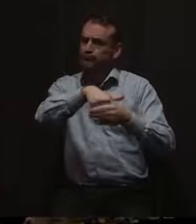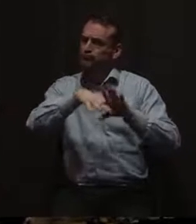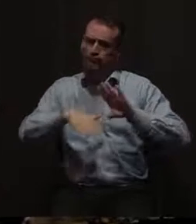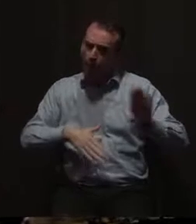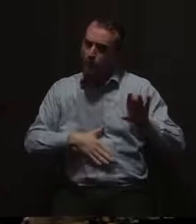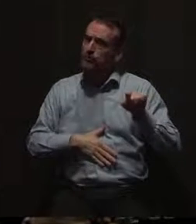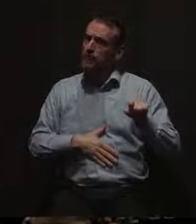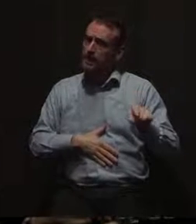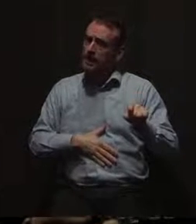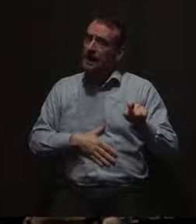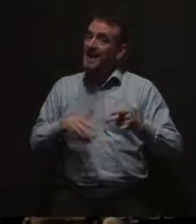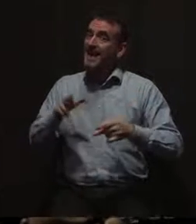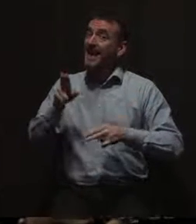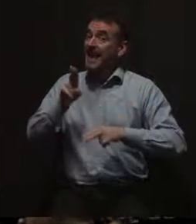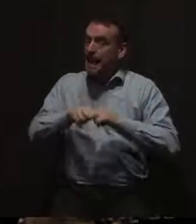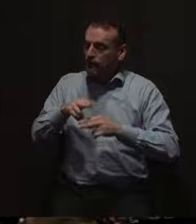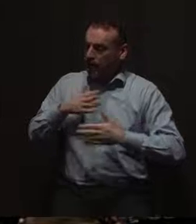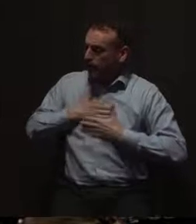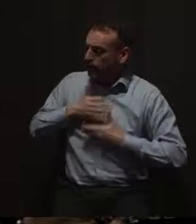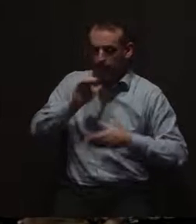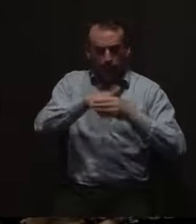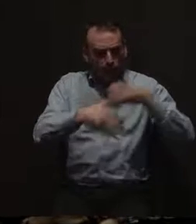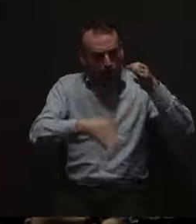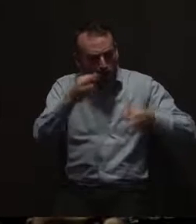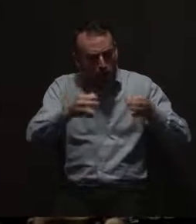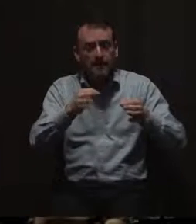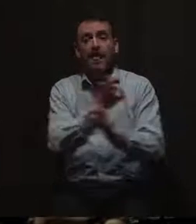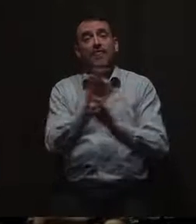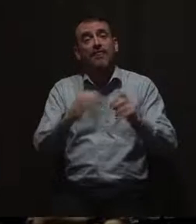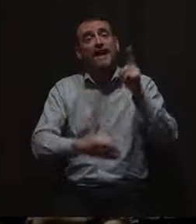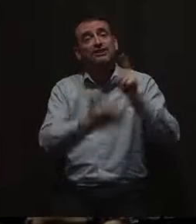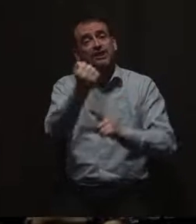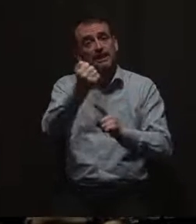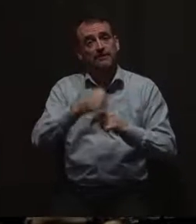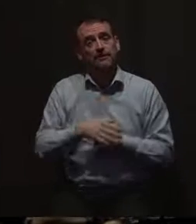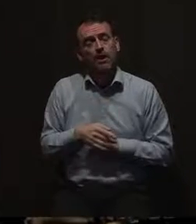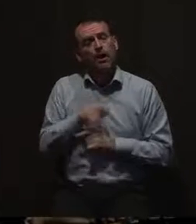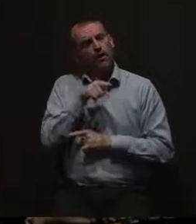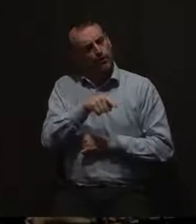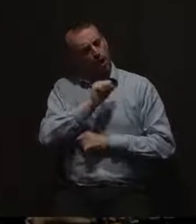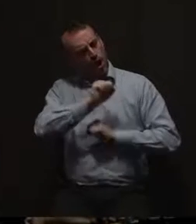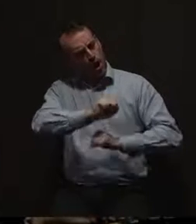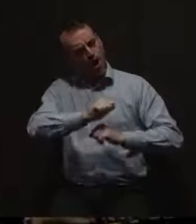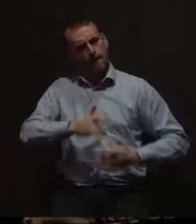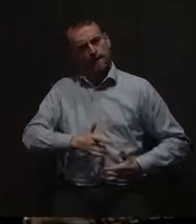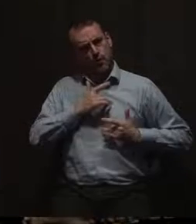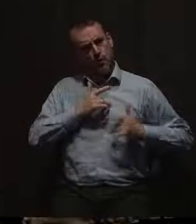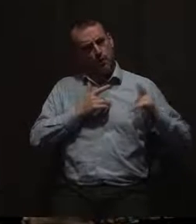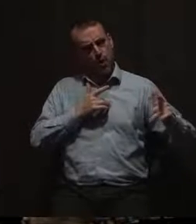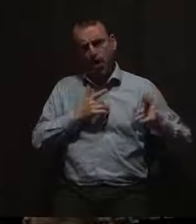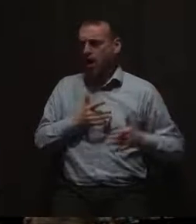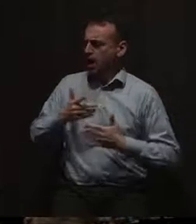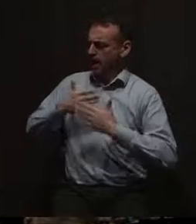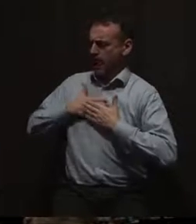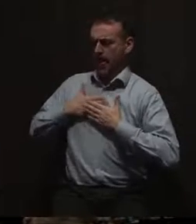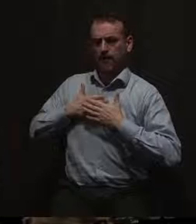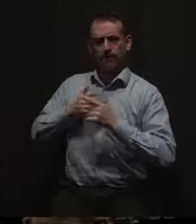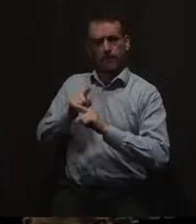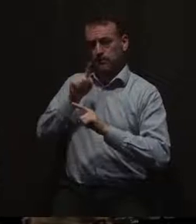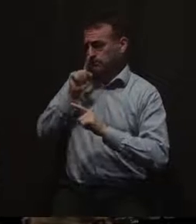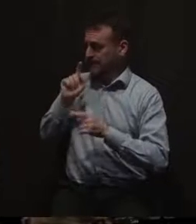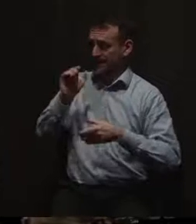achieved except hypocrisy. And this is based on Hannah Arendt's conviction that love cannot be political because love